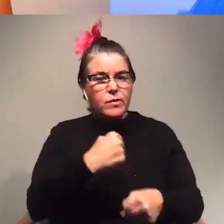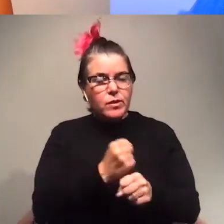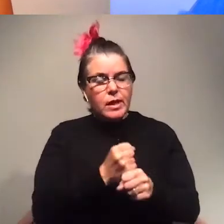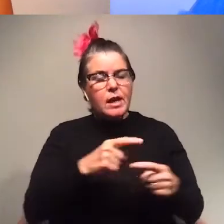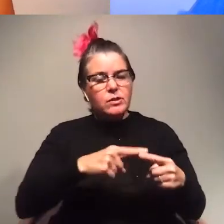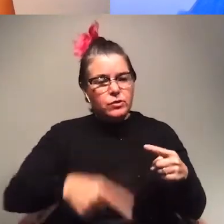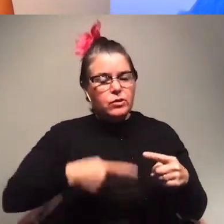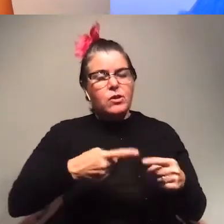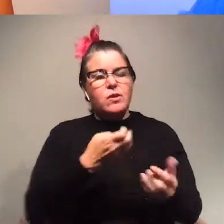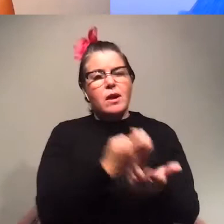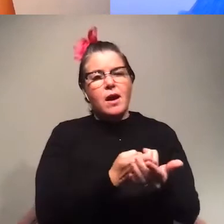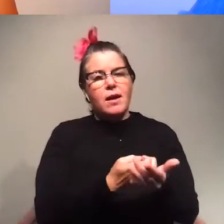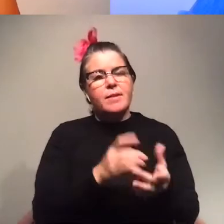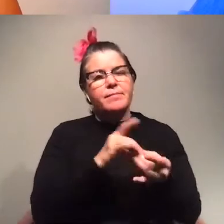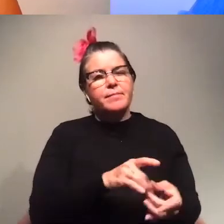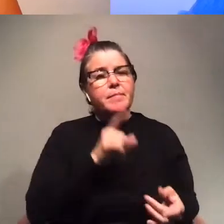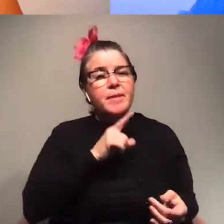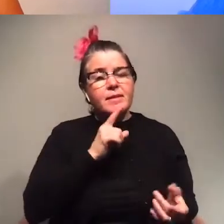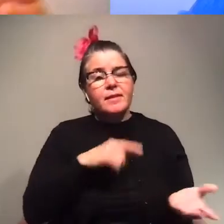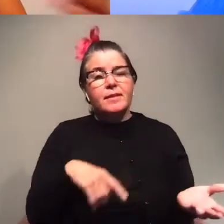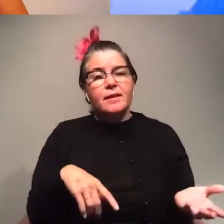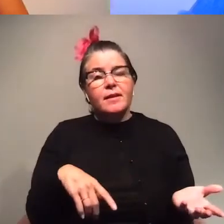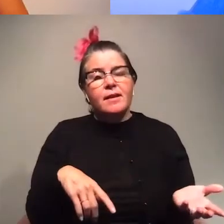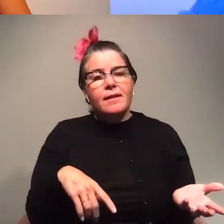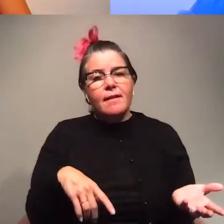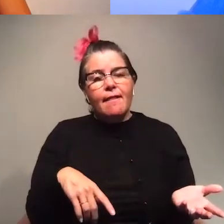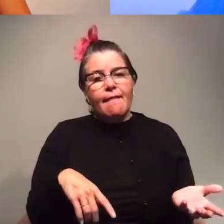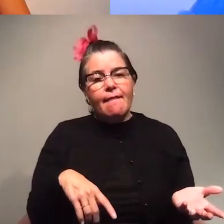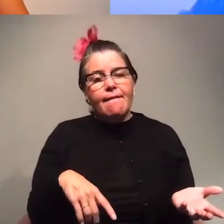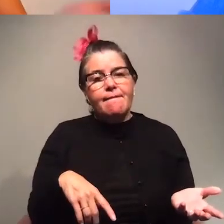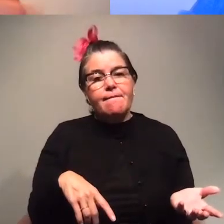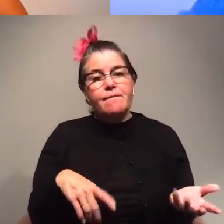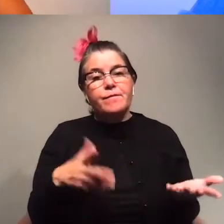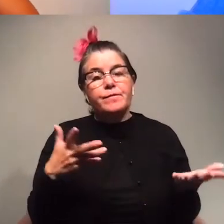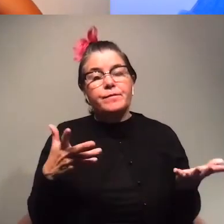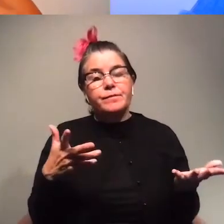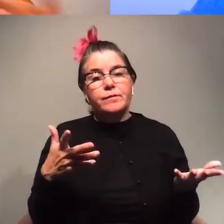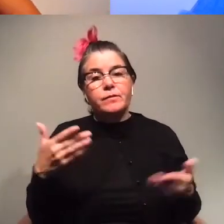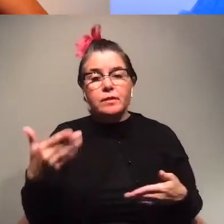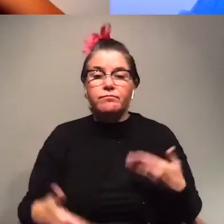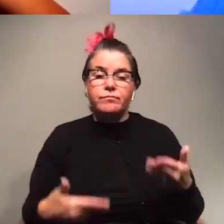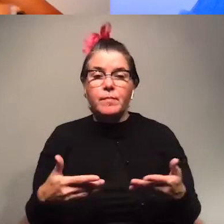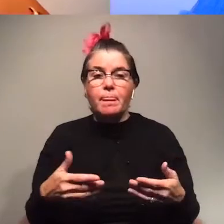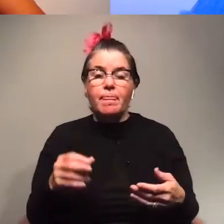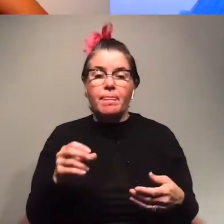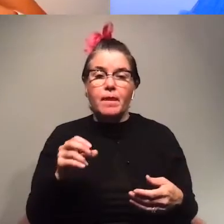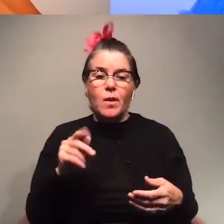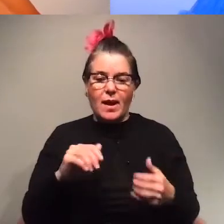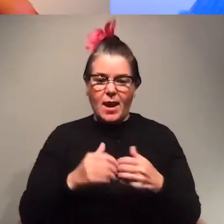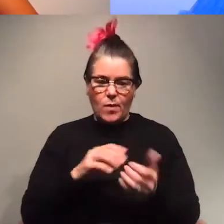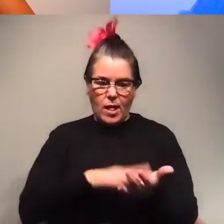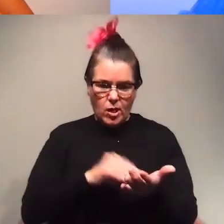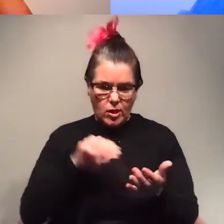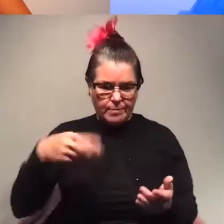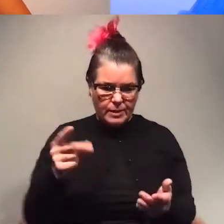for plastic. I think that once you get past the, okay, how do I learn how to be a